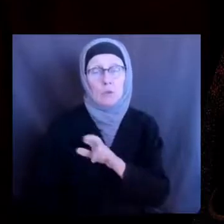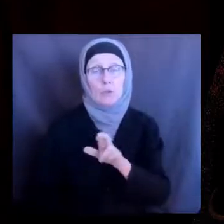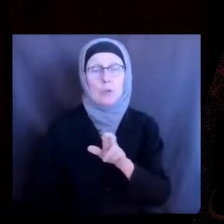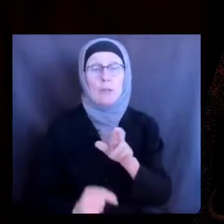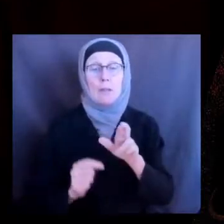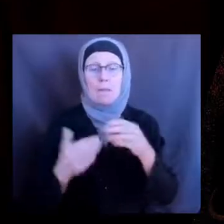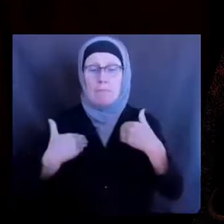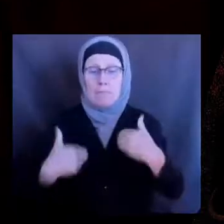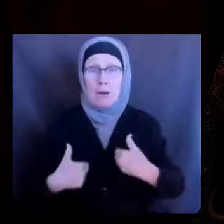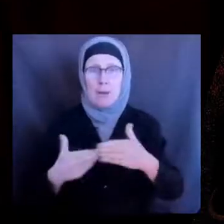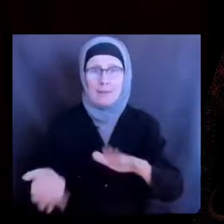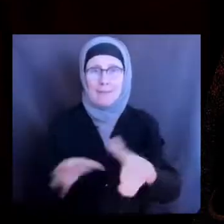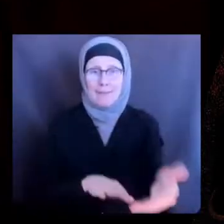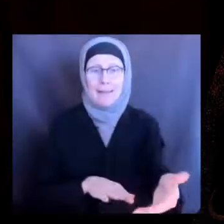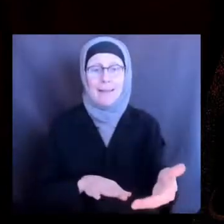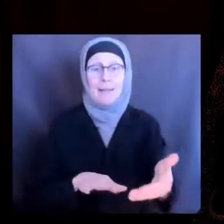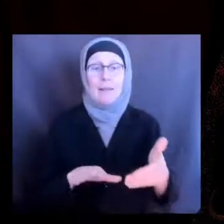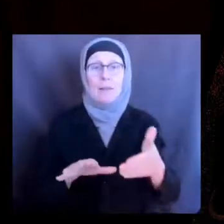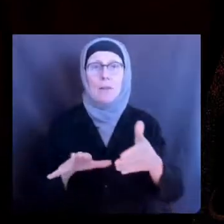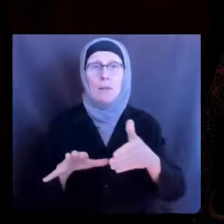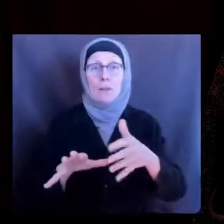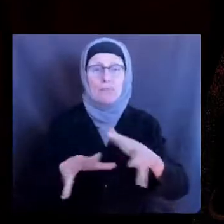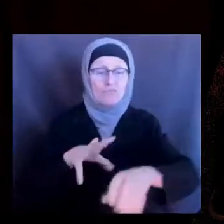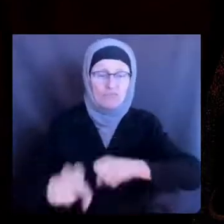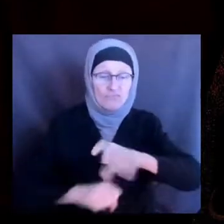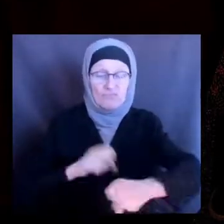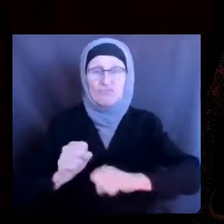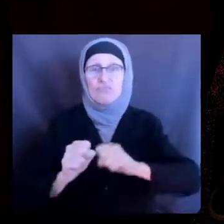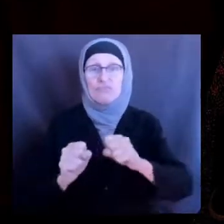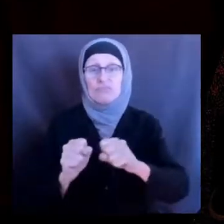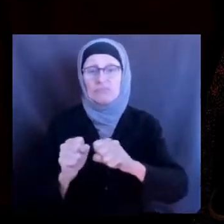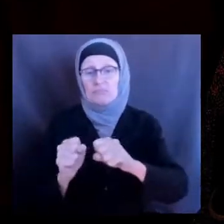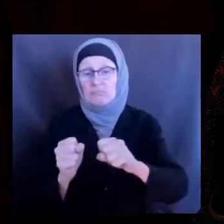international laws of warfare and combat now,